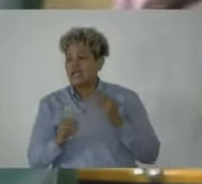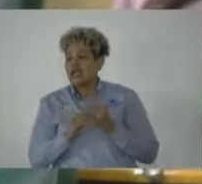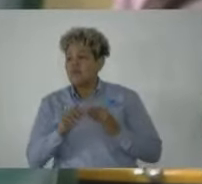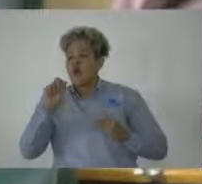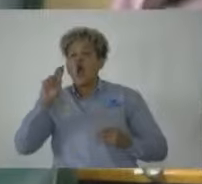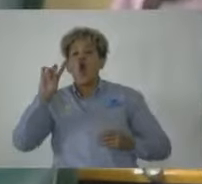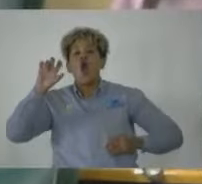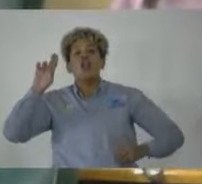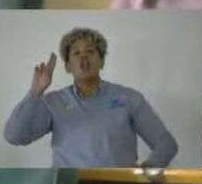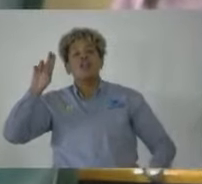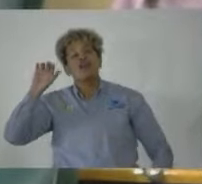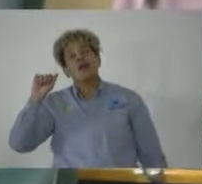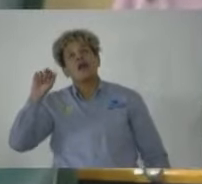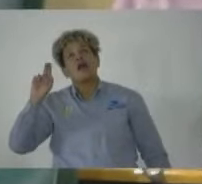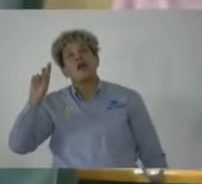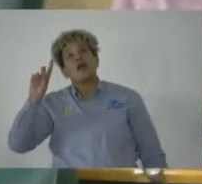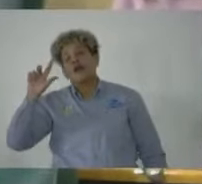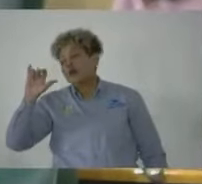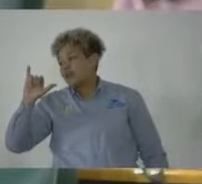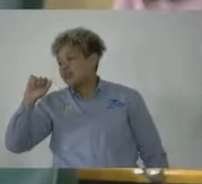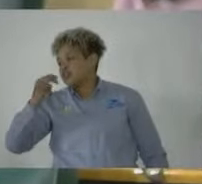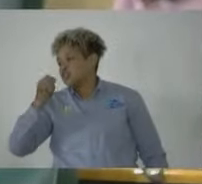Shaw.